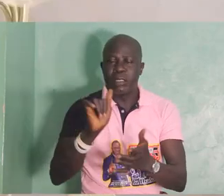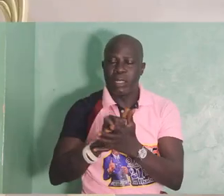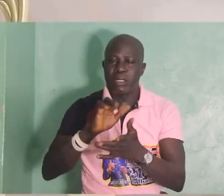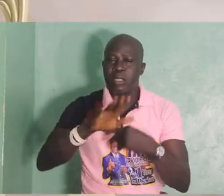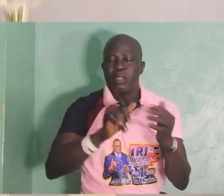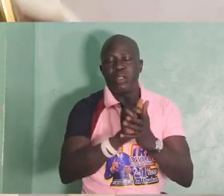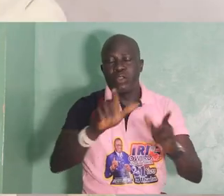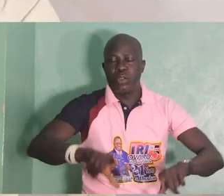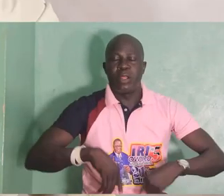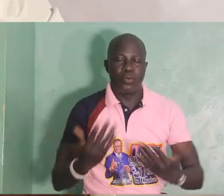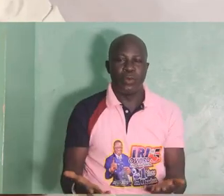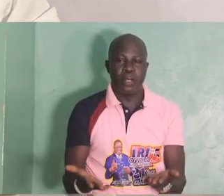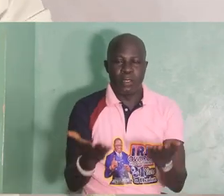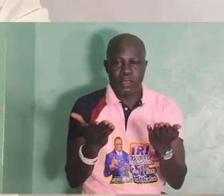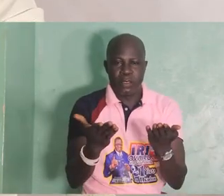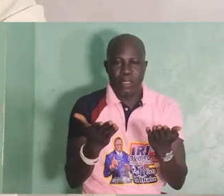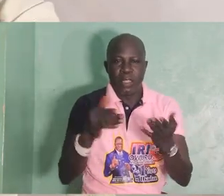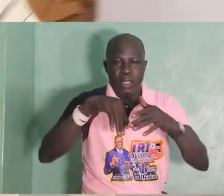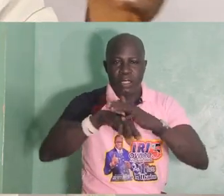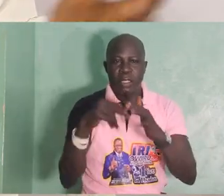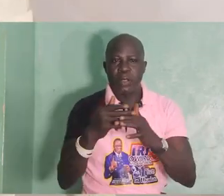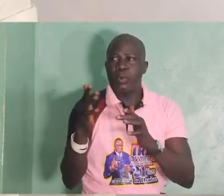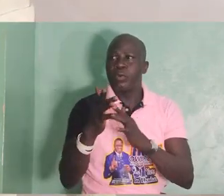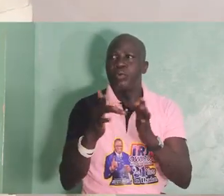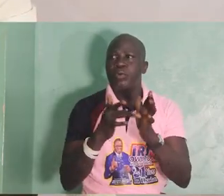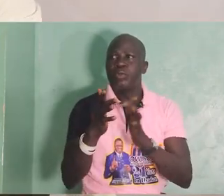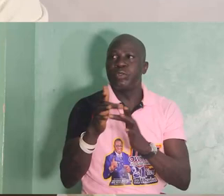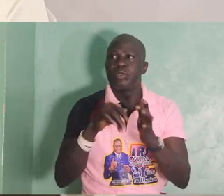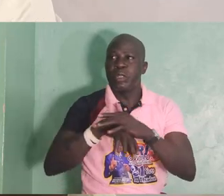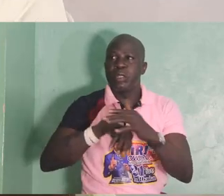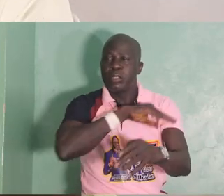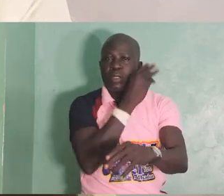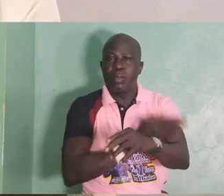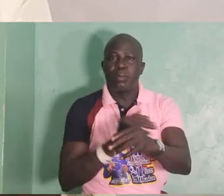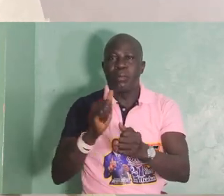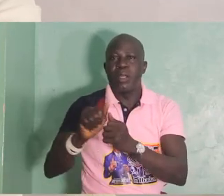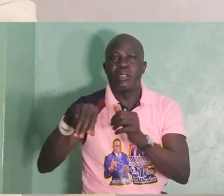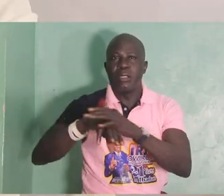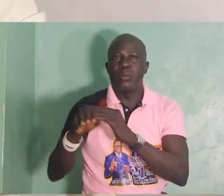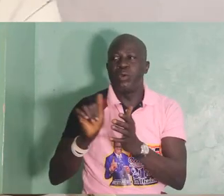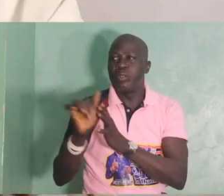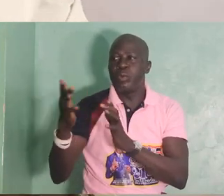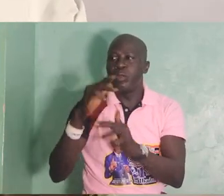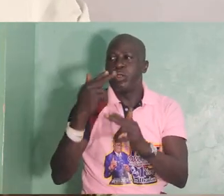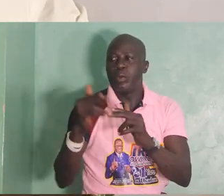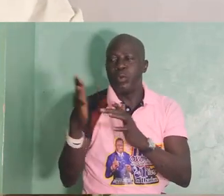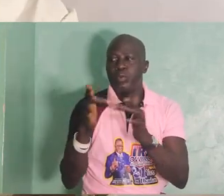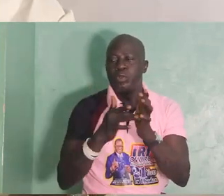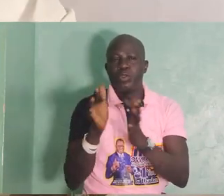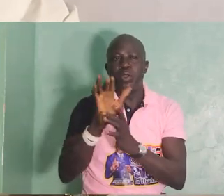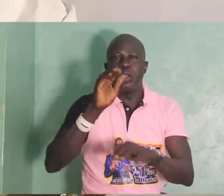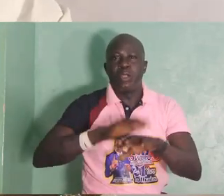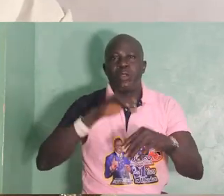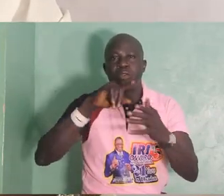beside that aye e ma dide your life will rise o ma di laga banu ozu alebra banu ni gasaba hoa ni o ni on